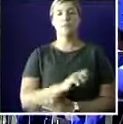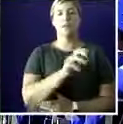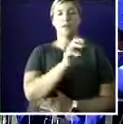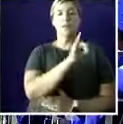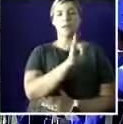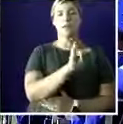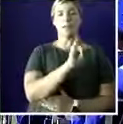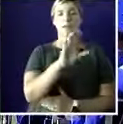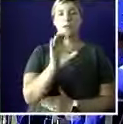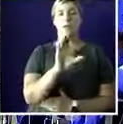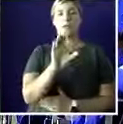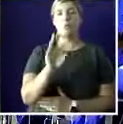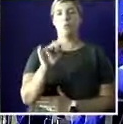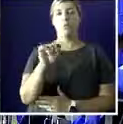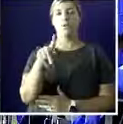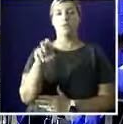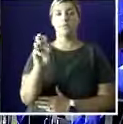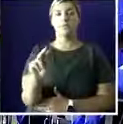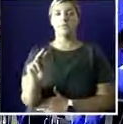Isabel Catherine Morrison.